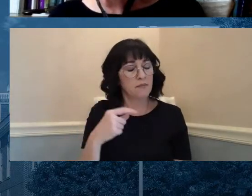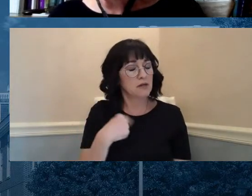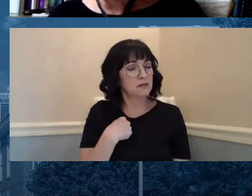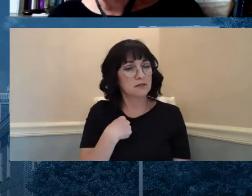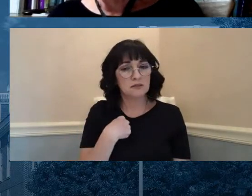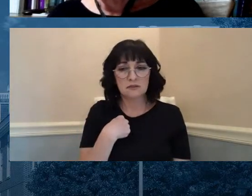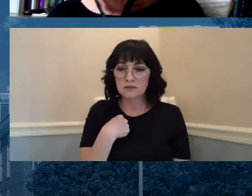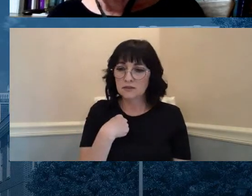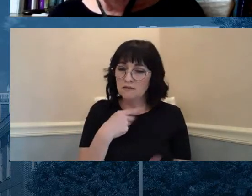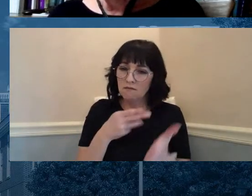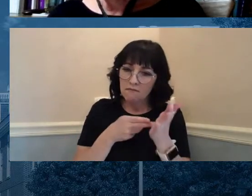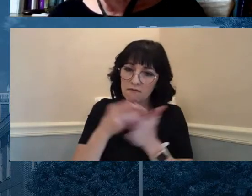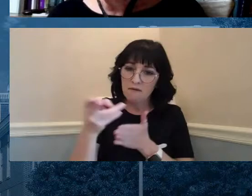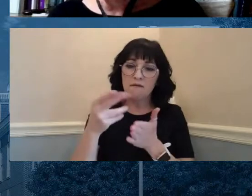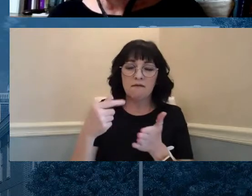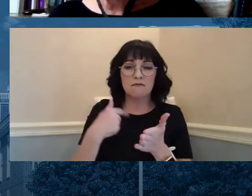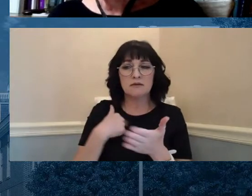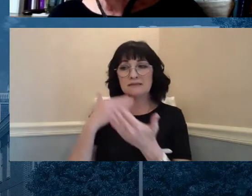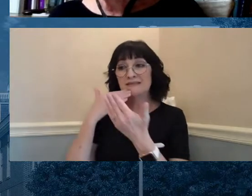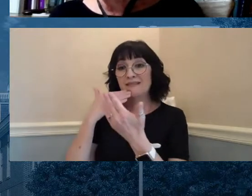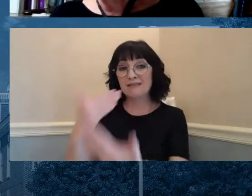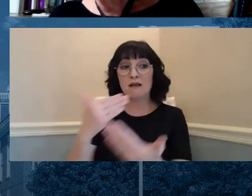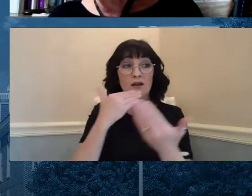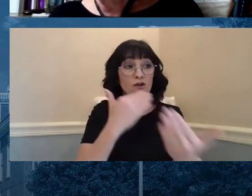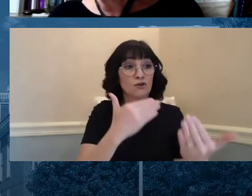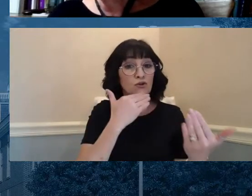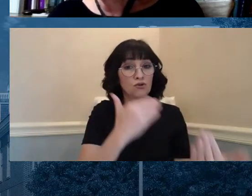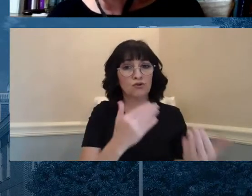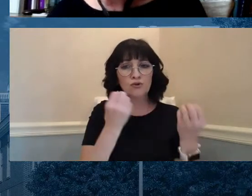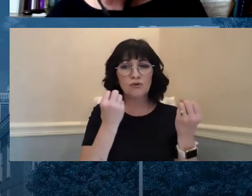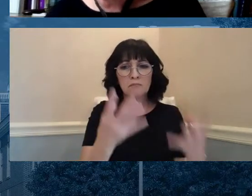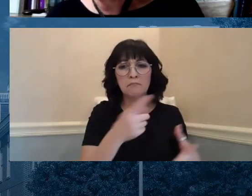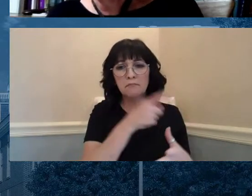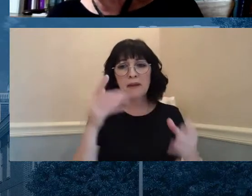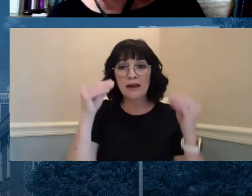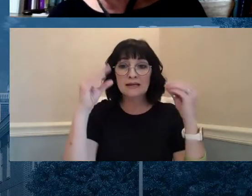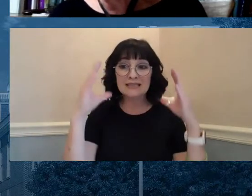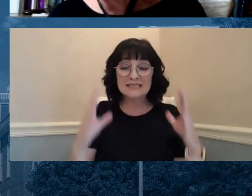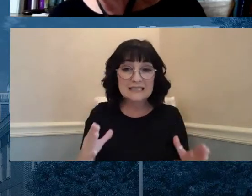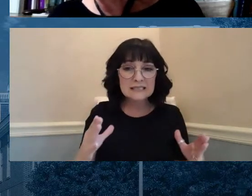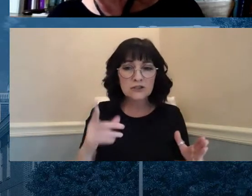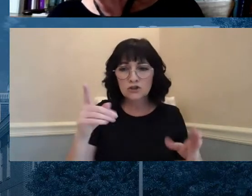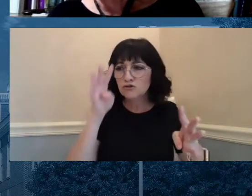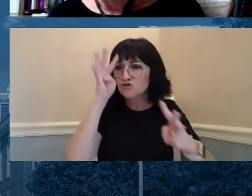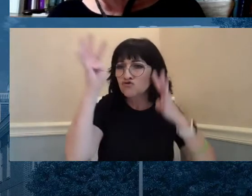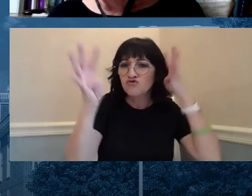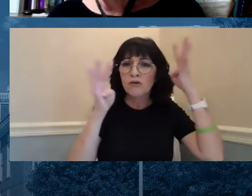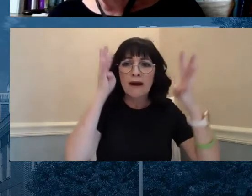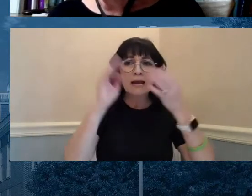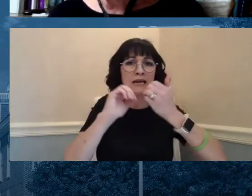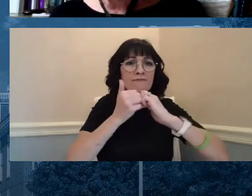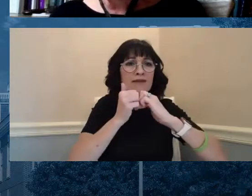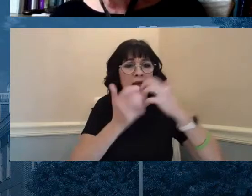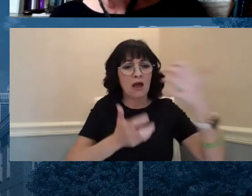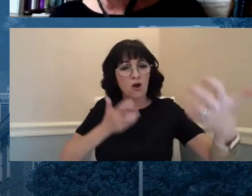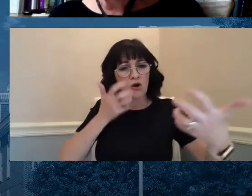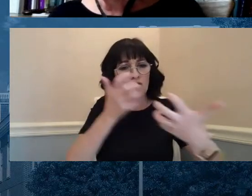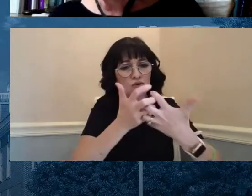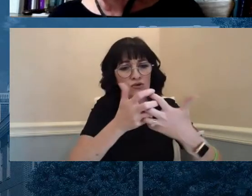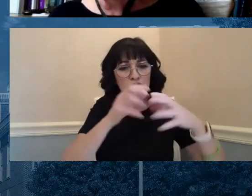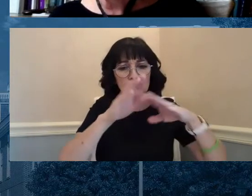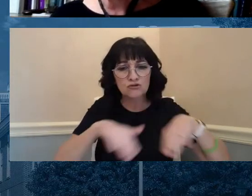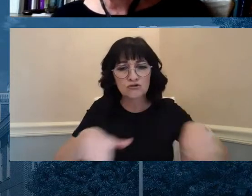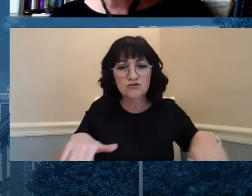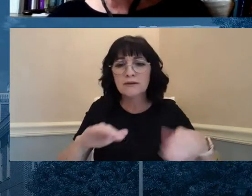adjusted very quickly to a new way of instruction, and we're actually rethinking schooling at this point to make the best out of